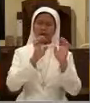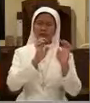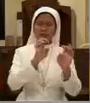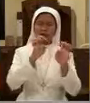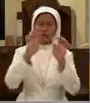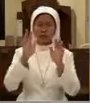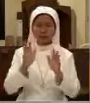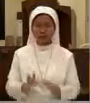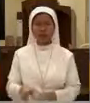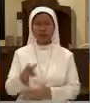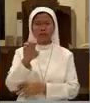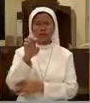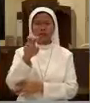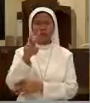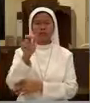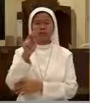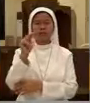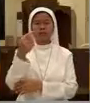evangelization.